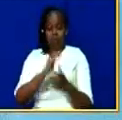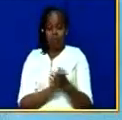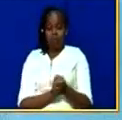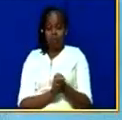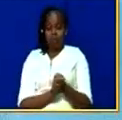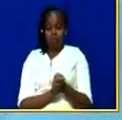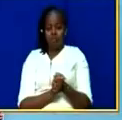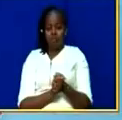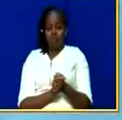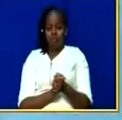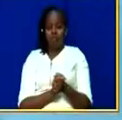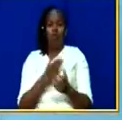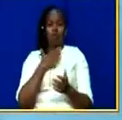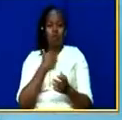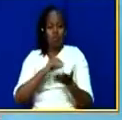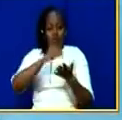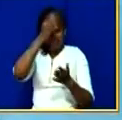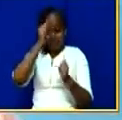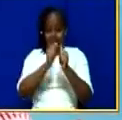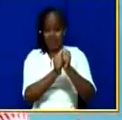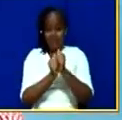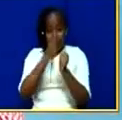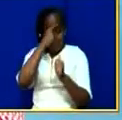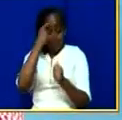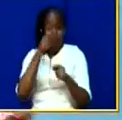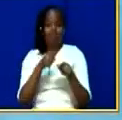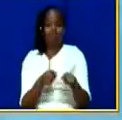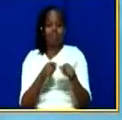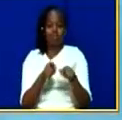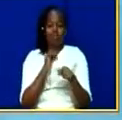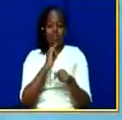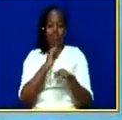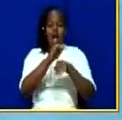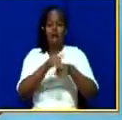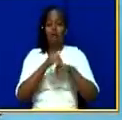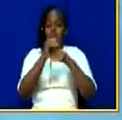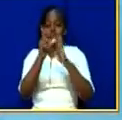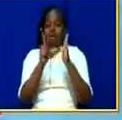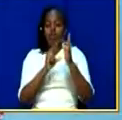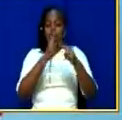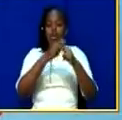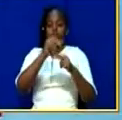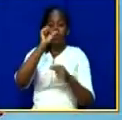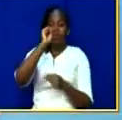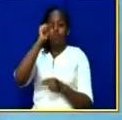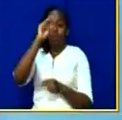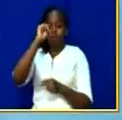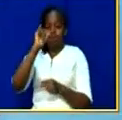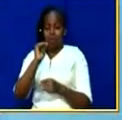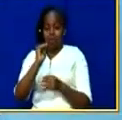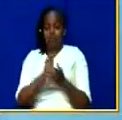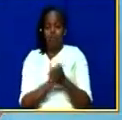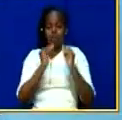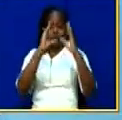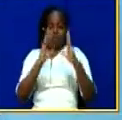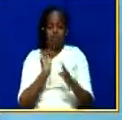Kenya. We want to learn together because this is agriculture. My name is Sami Kaihuri, and our